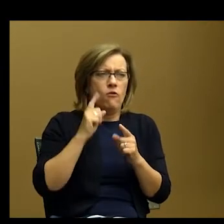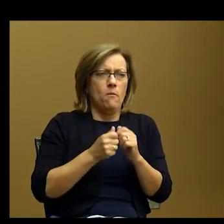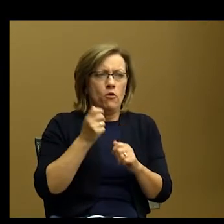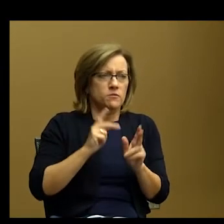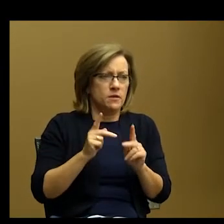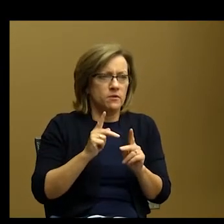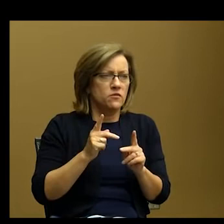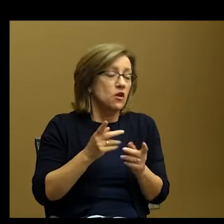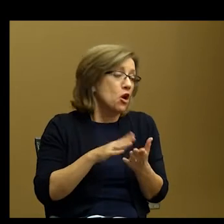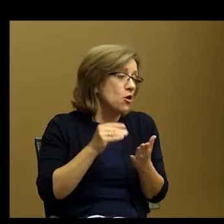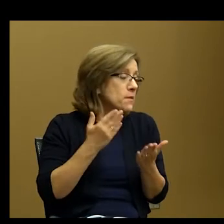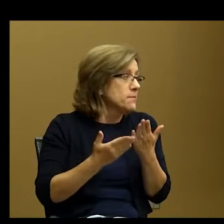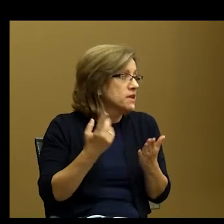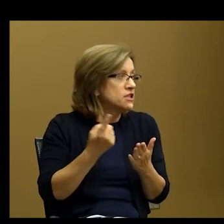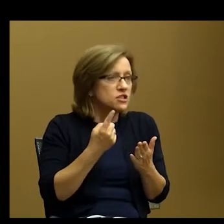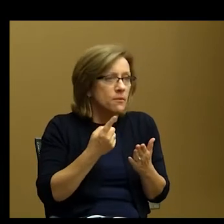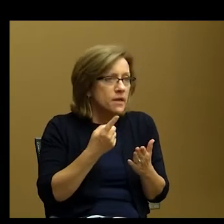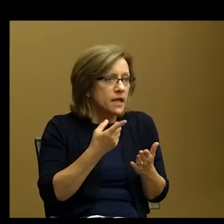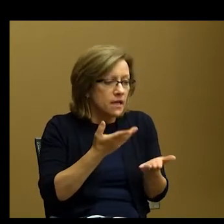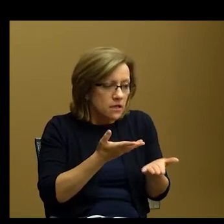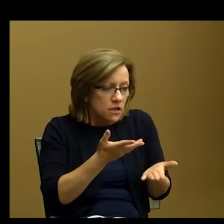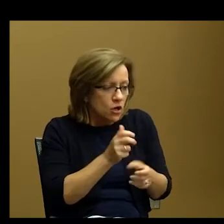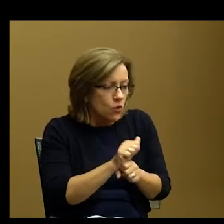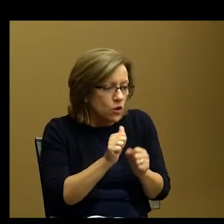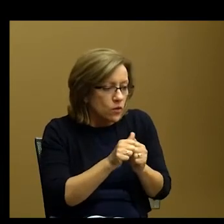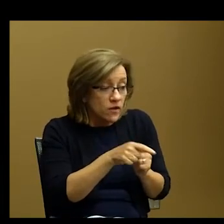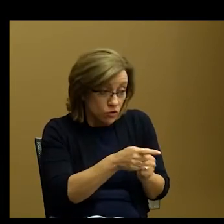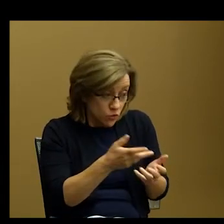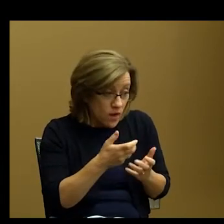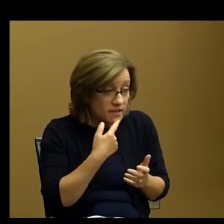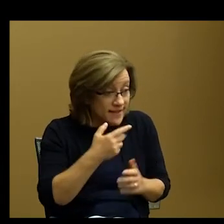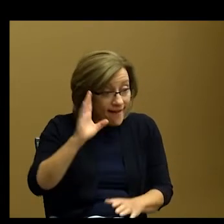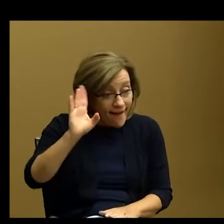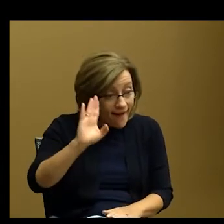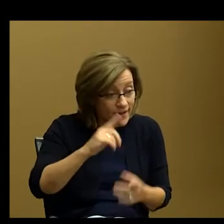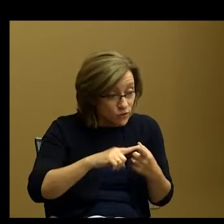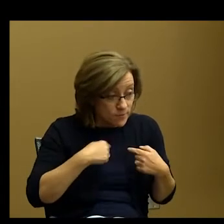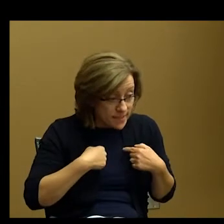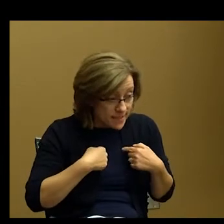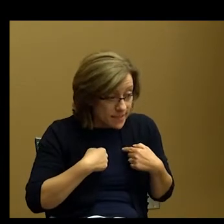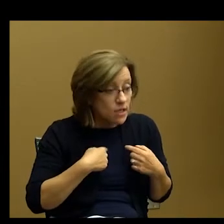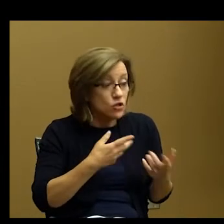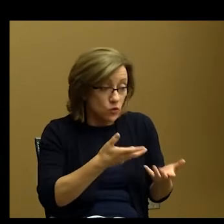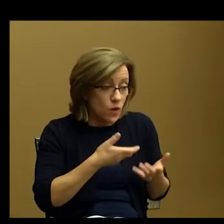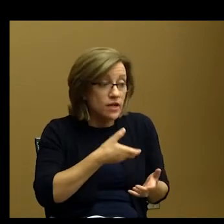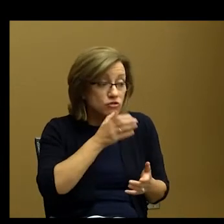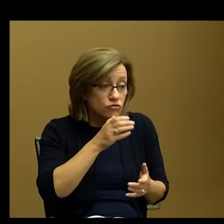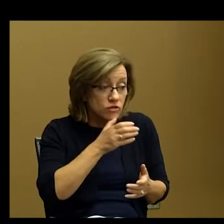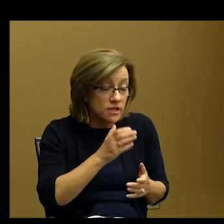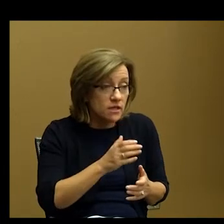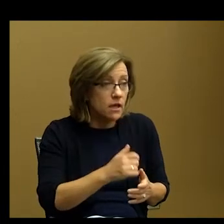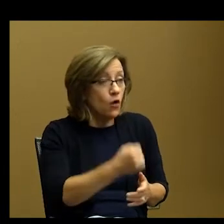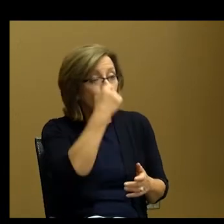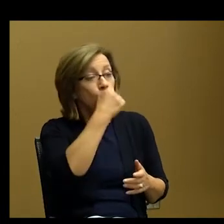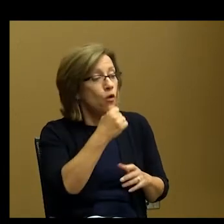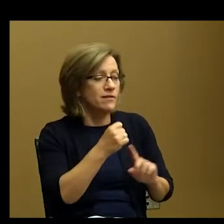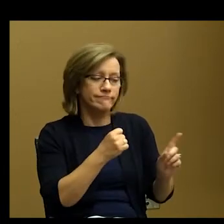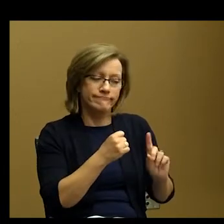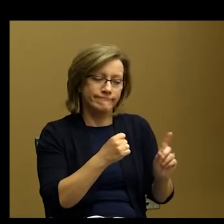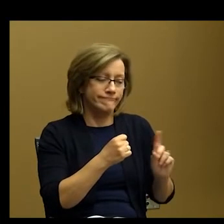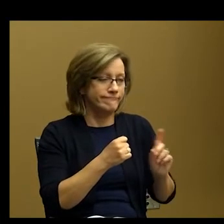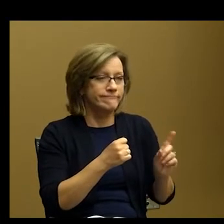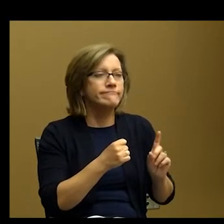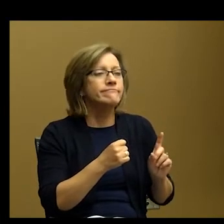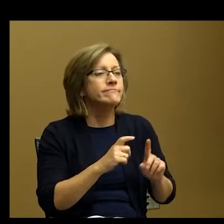to learn. Maybe somebody's worked with them, if you want to say hi to me or if you want juice, hitting me is not the way you get